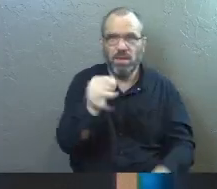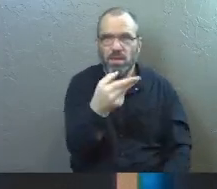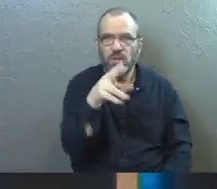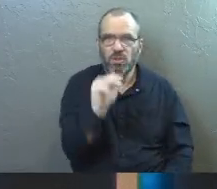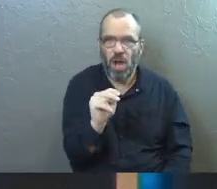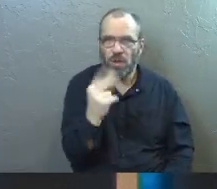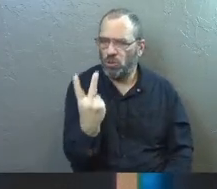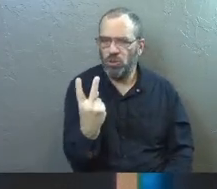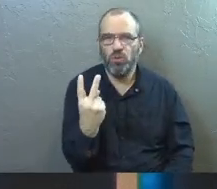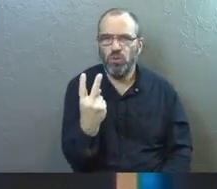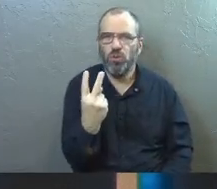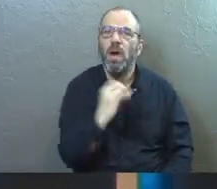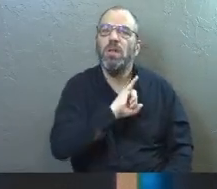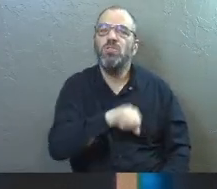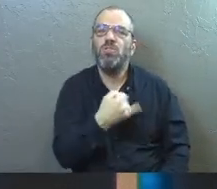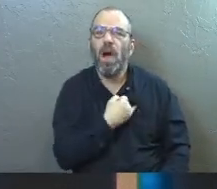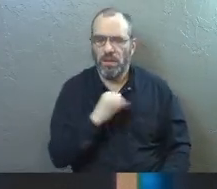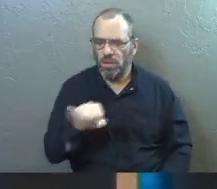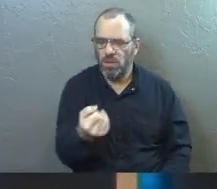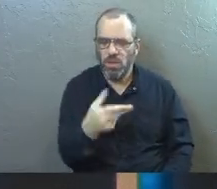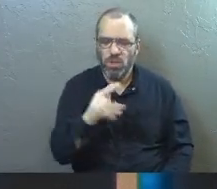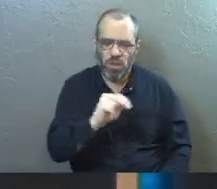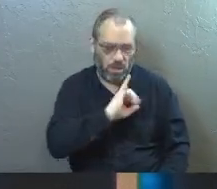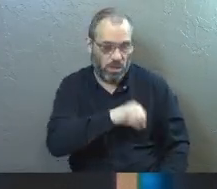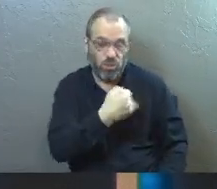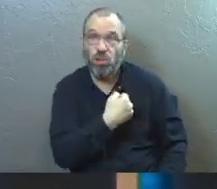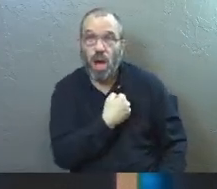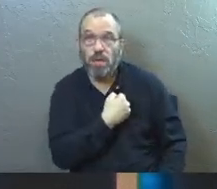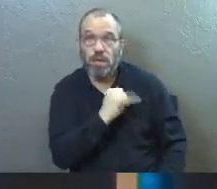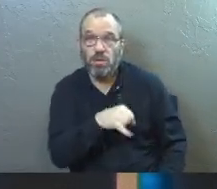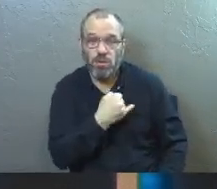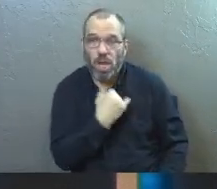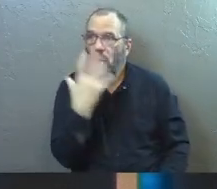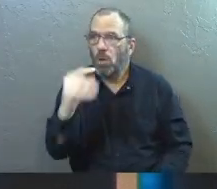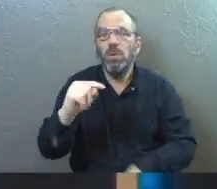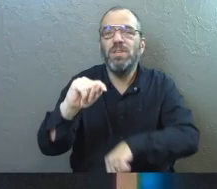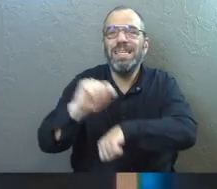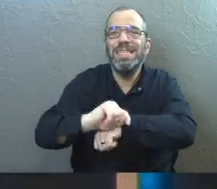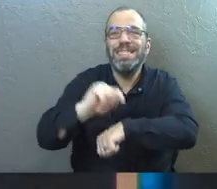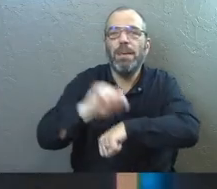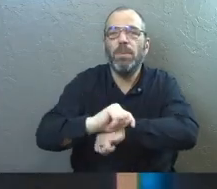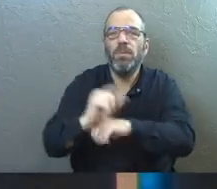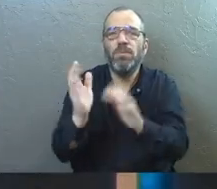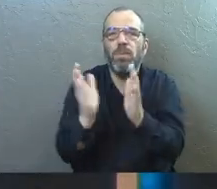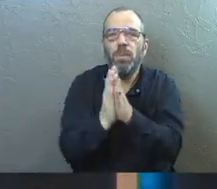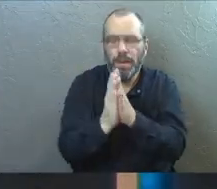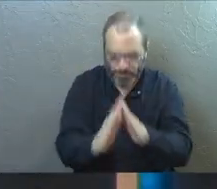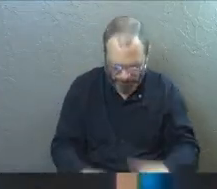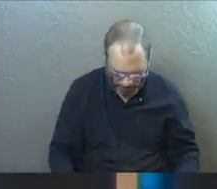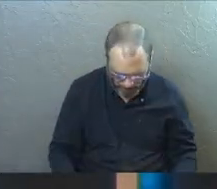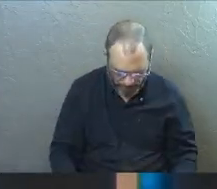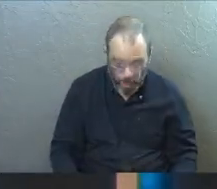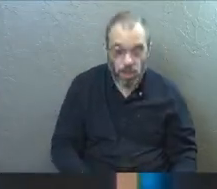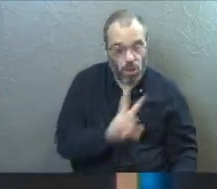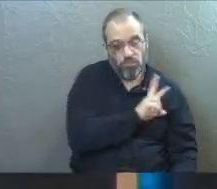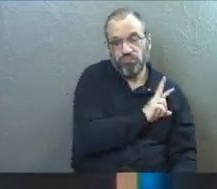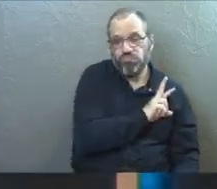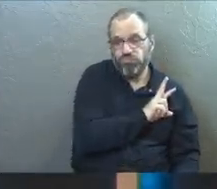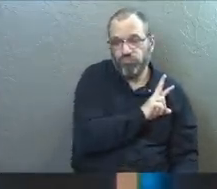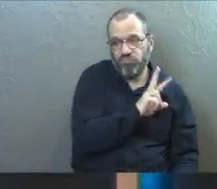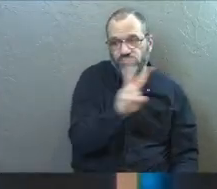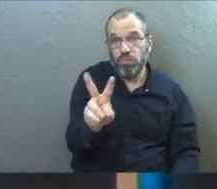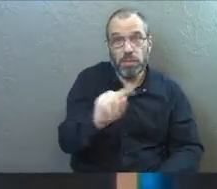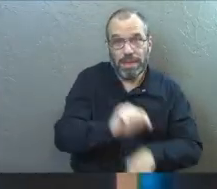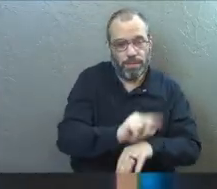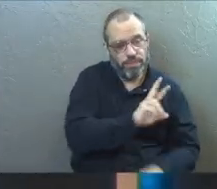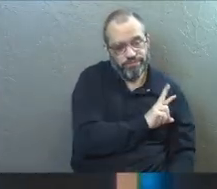These disciples, these followers of Jesus, and Peter and John are on their way to the temple for prayer. So as they're on their way to the temple